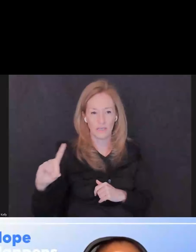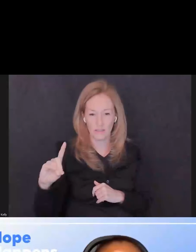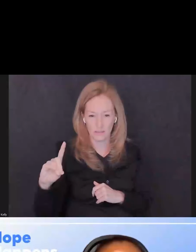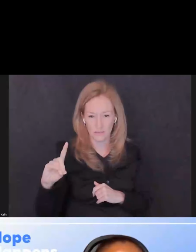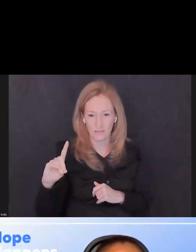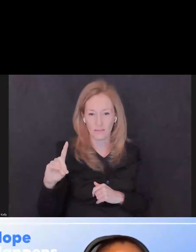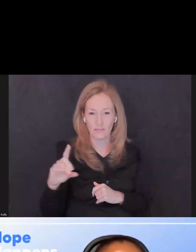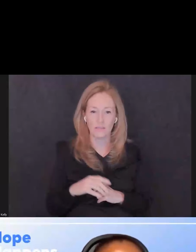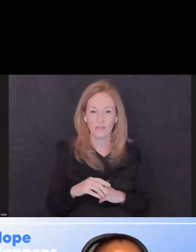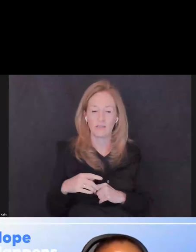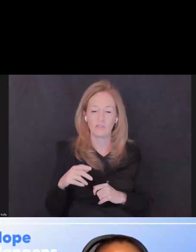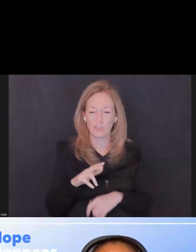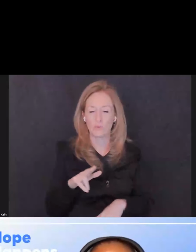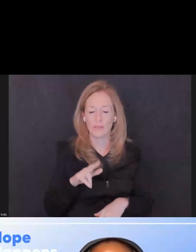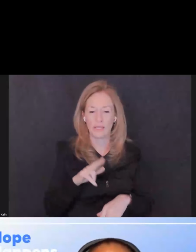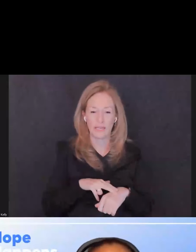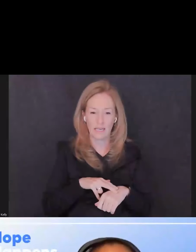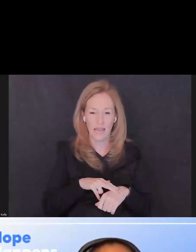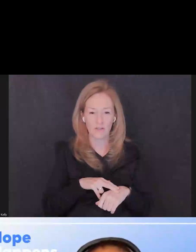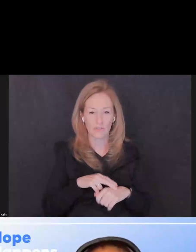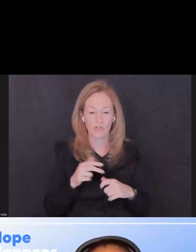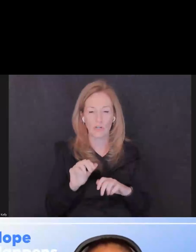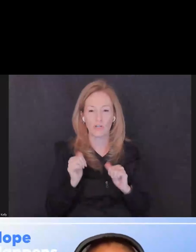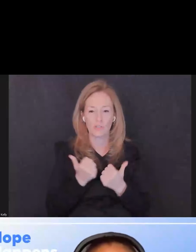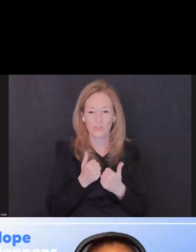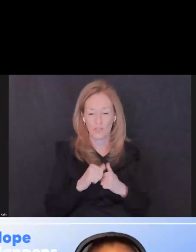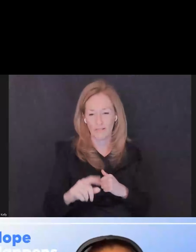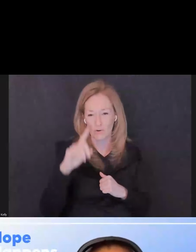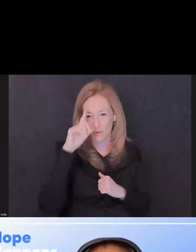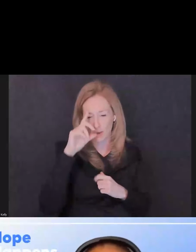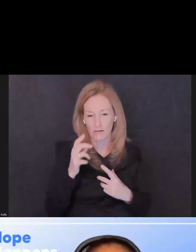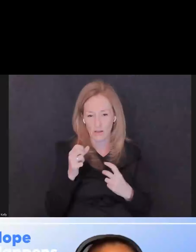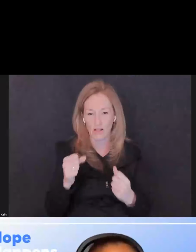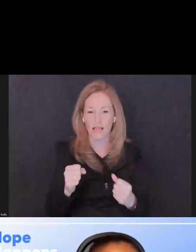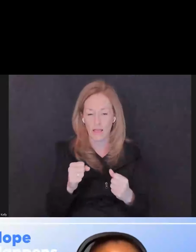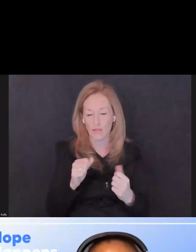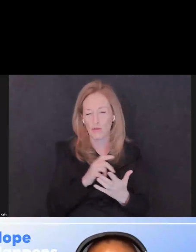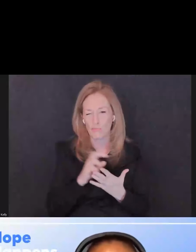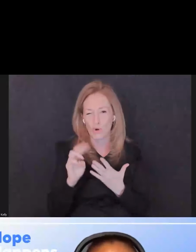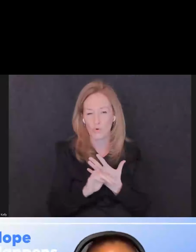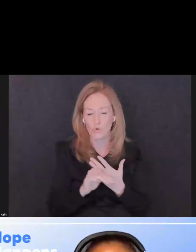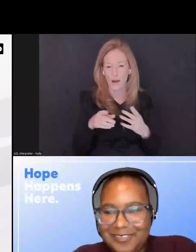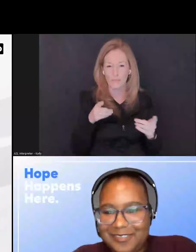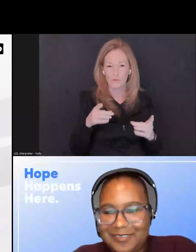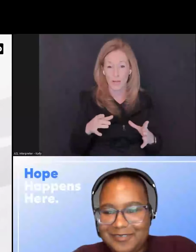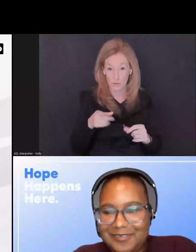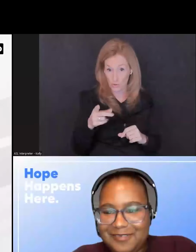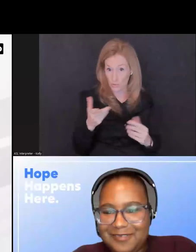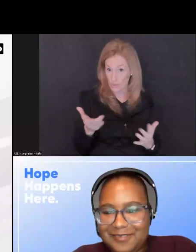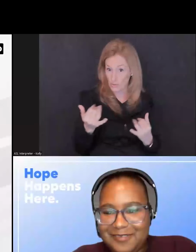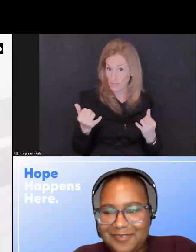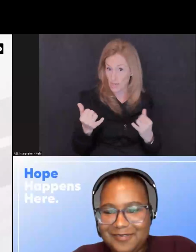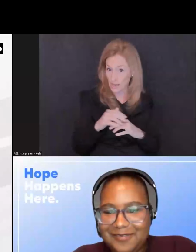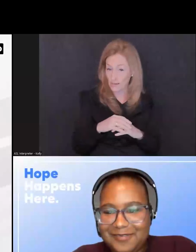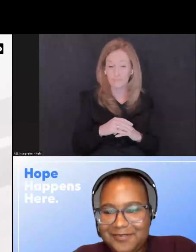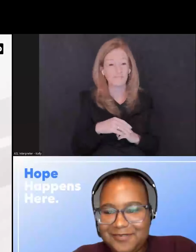with NASHBID, the National Association for State Mental Health Program Directors. Jenna, are you with us today?